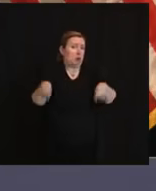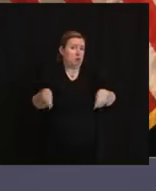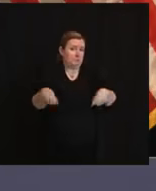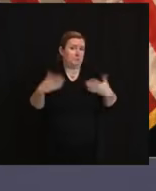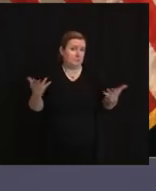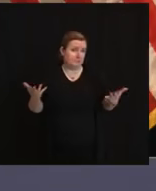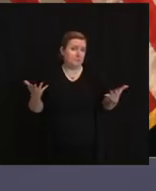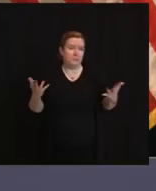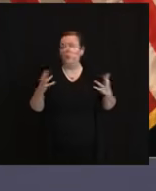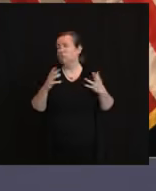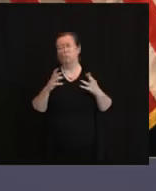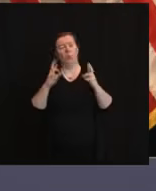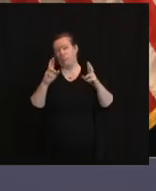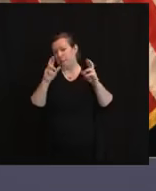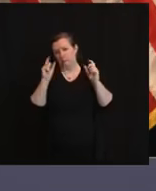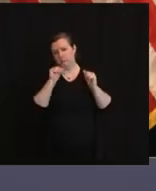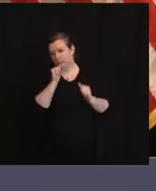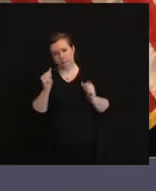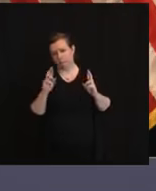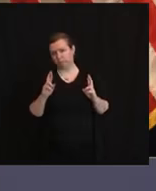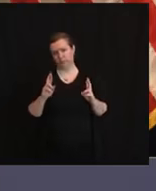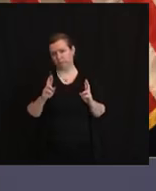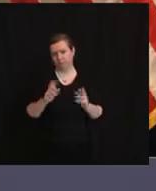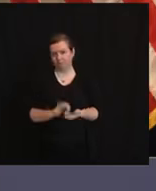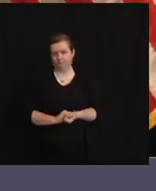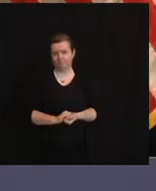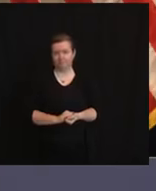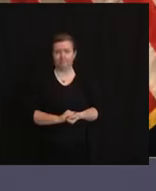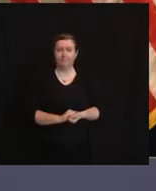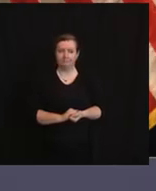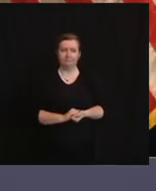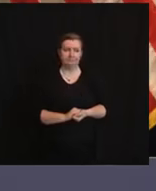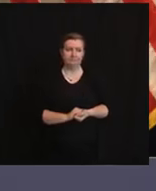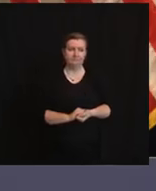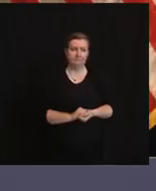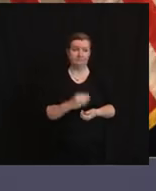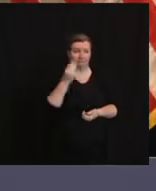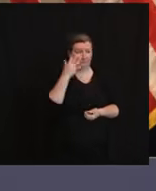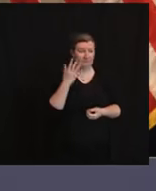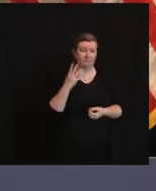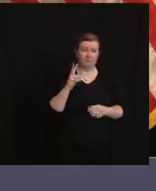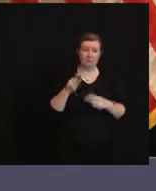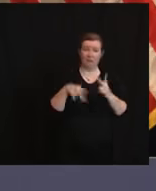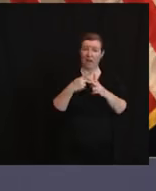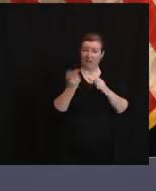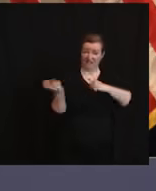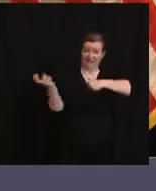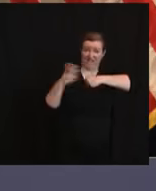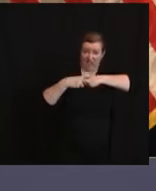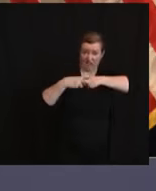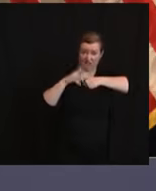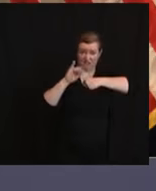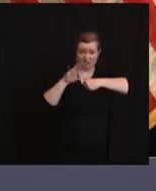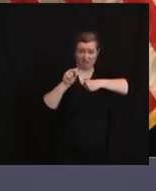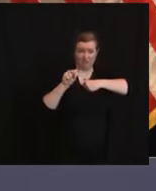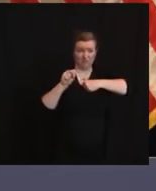Judy, these sorts of viruses have shown in the past, unfortunately, a